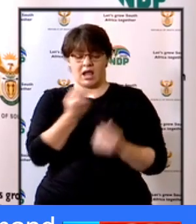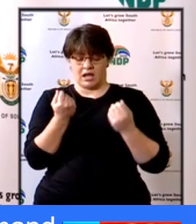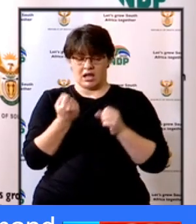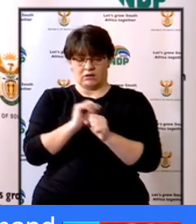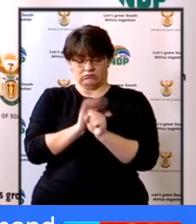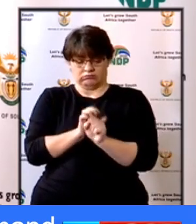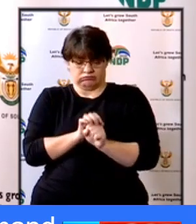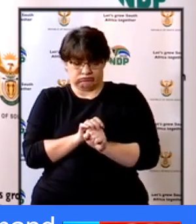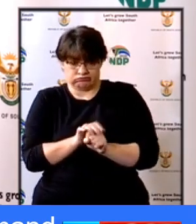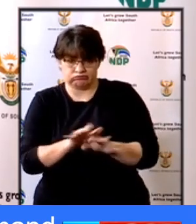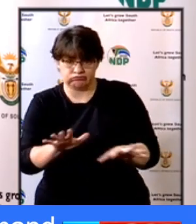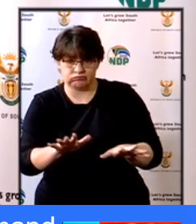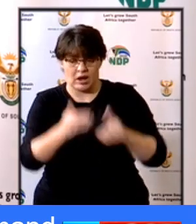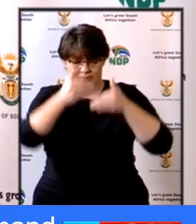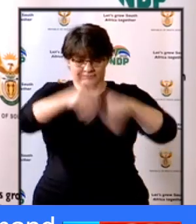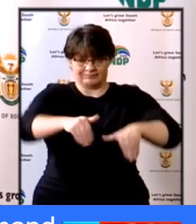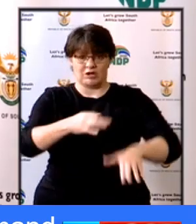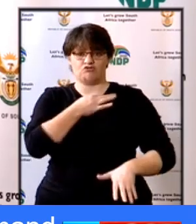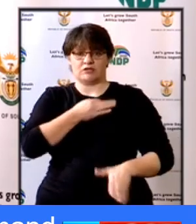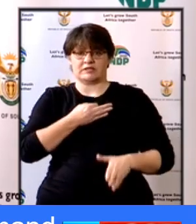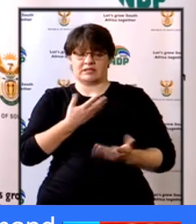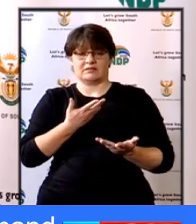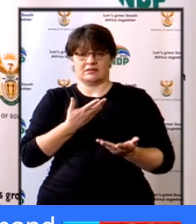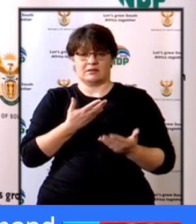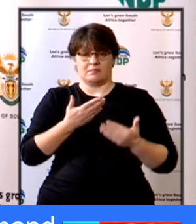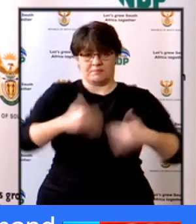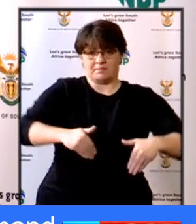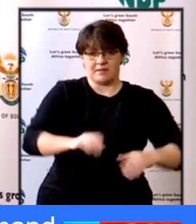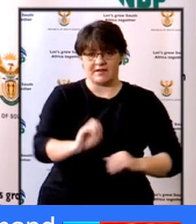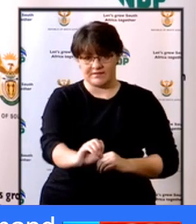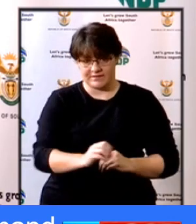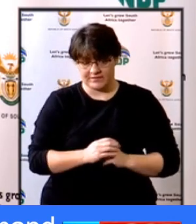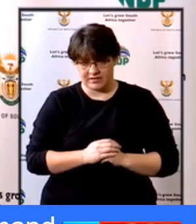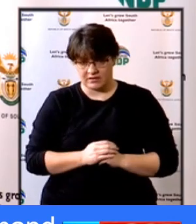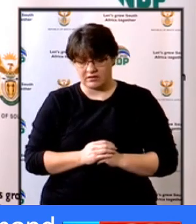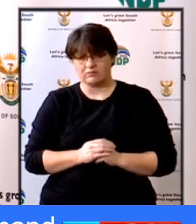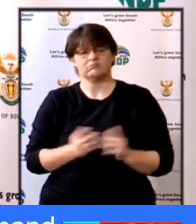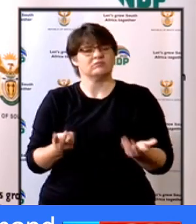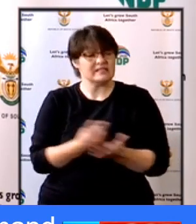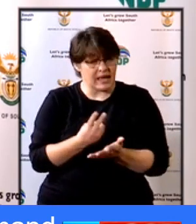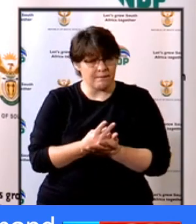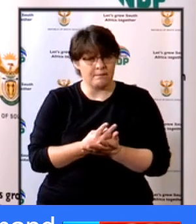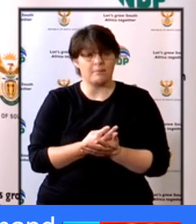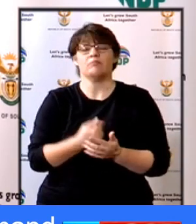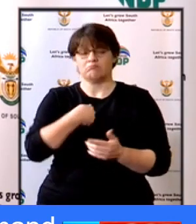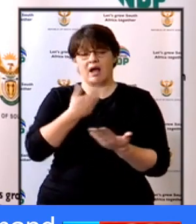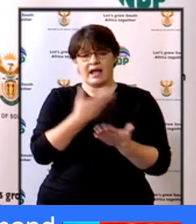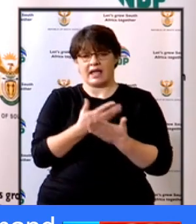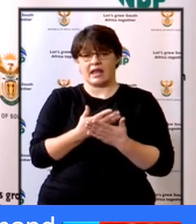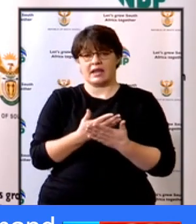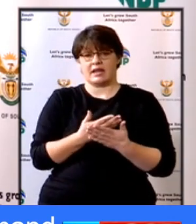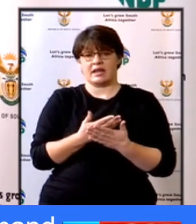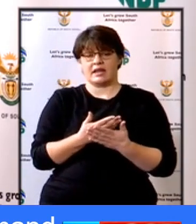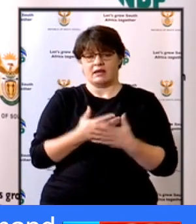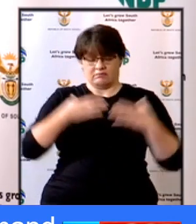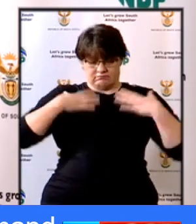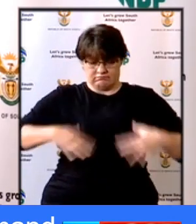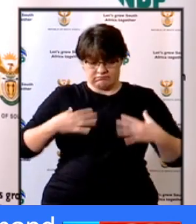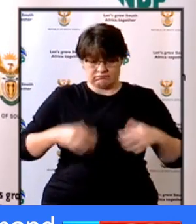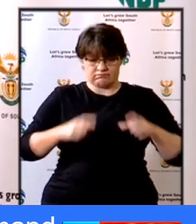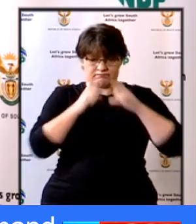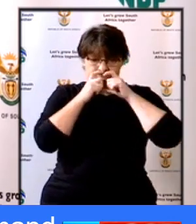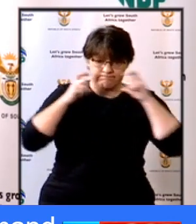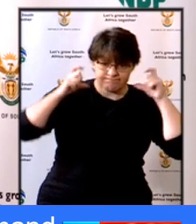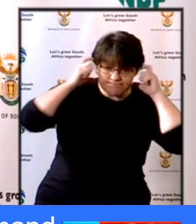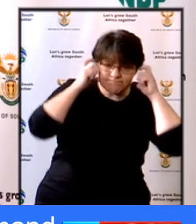shops, at the various places, and it includes the delivery of personal protective equipment